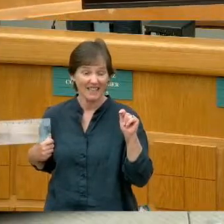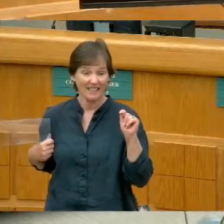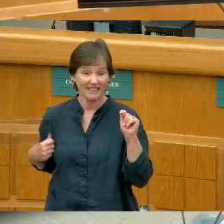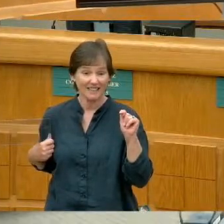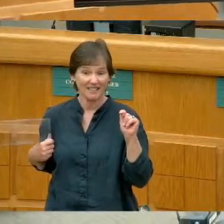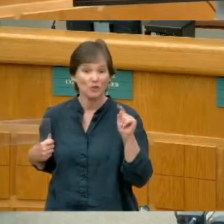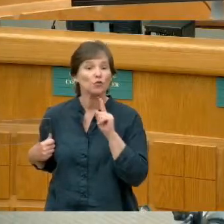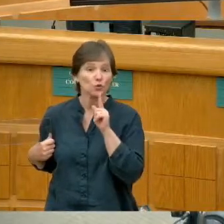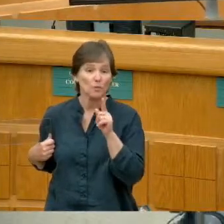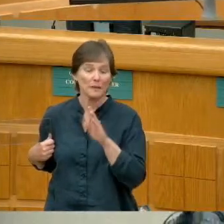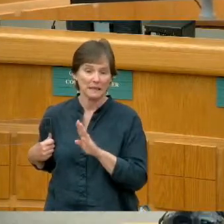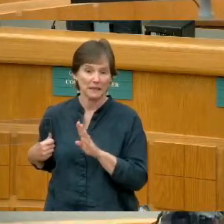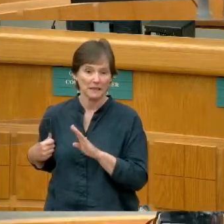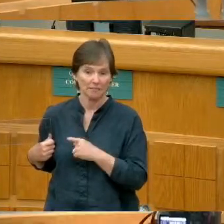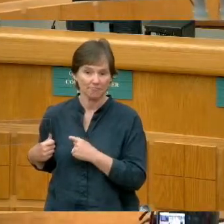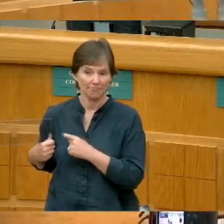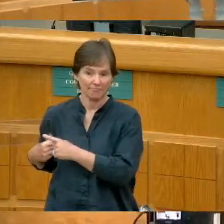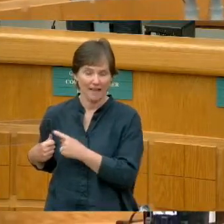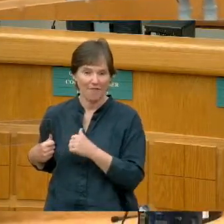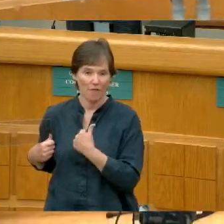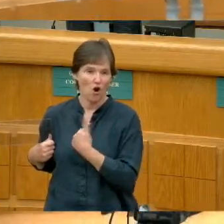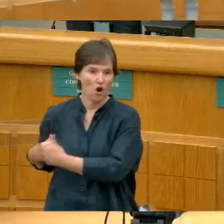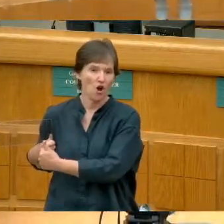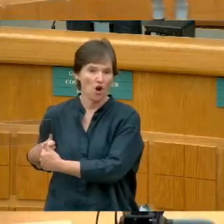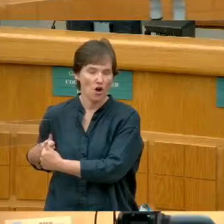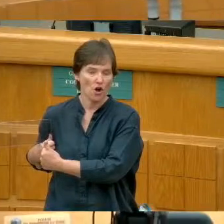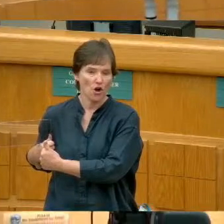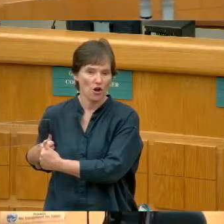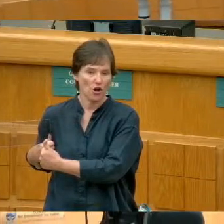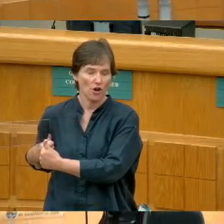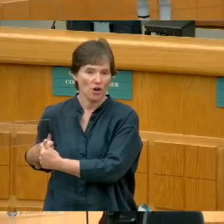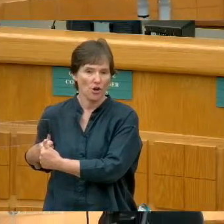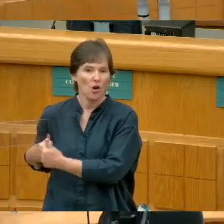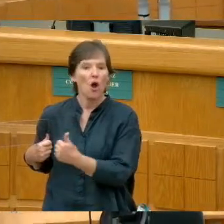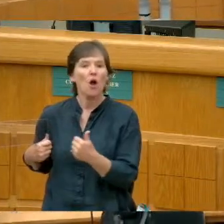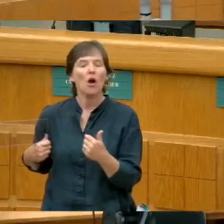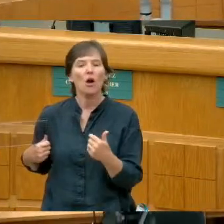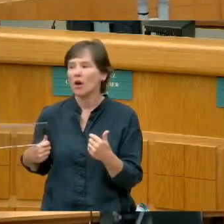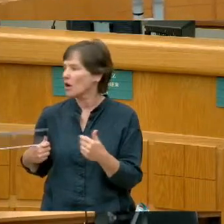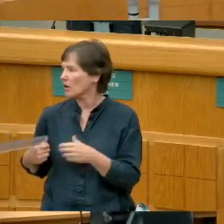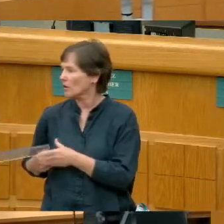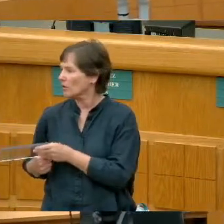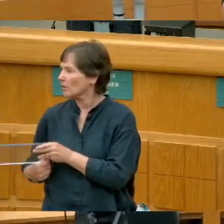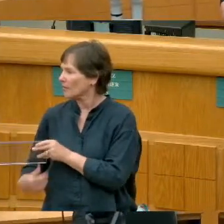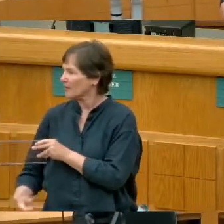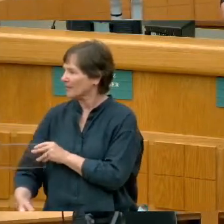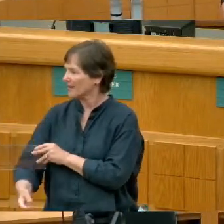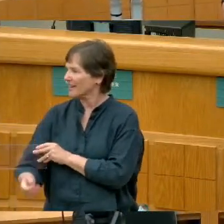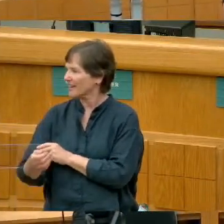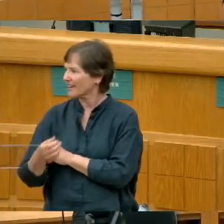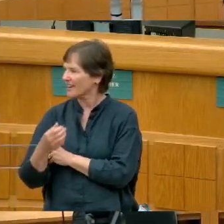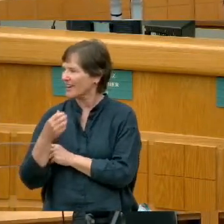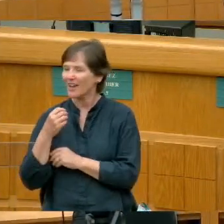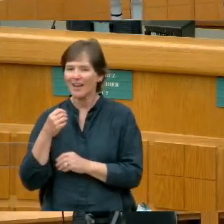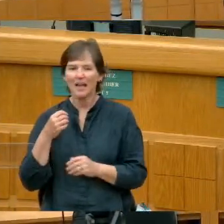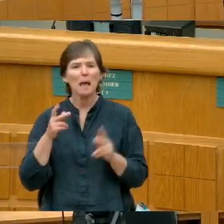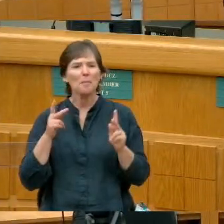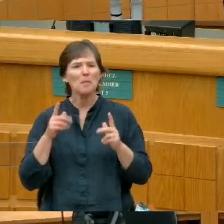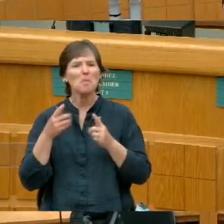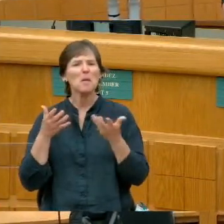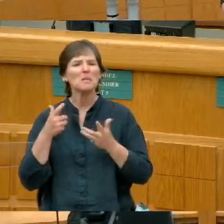That is a 6-foot distance. So a lot of times you hear people say, an arm